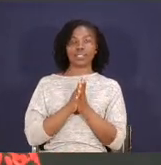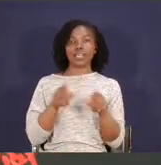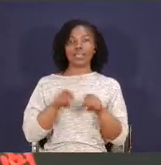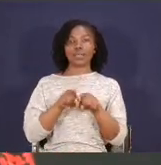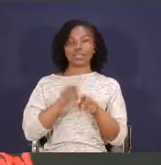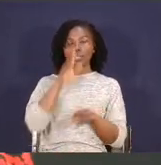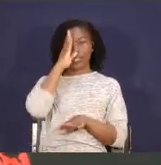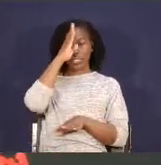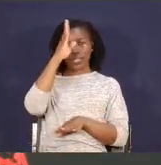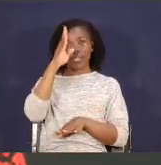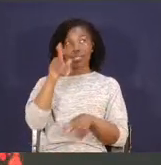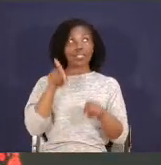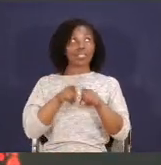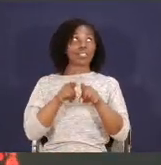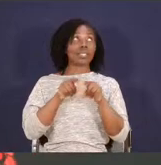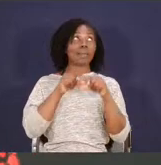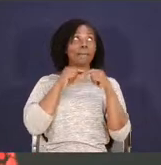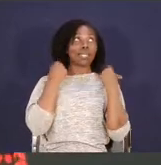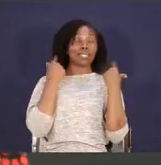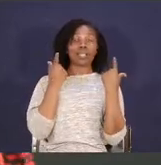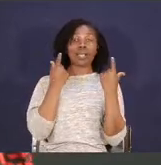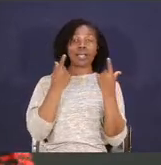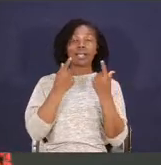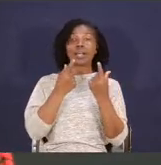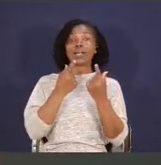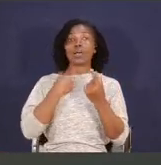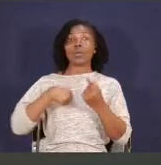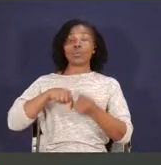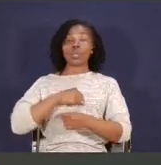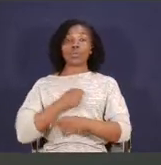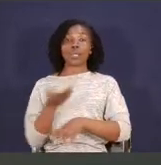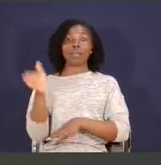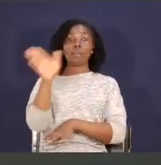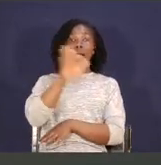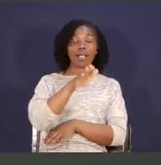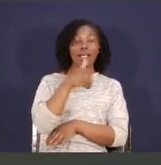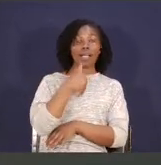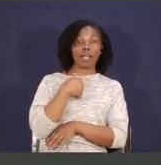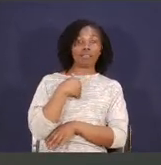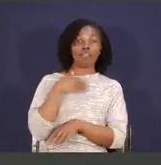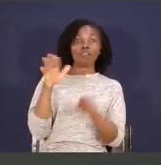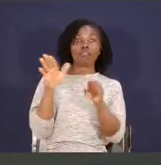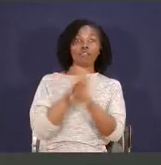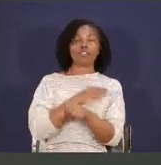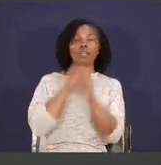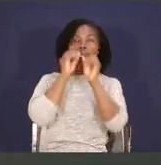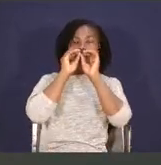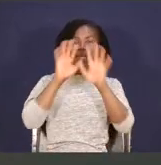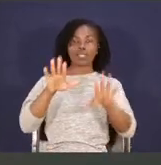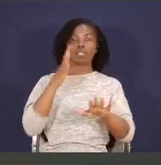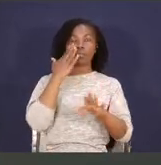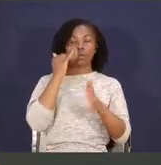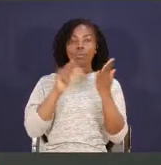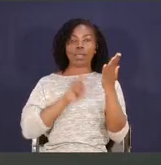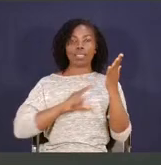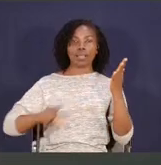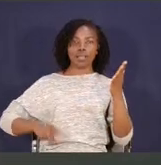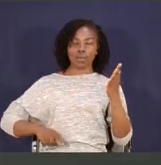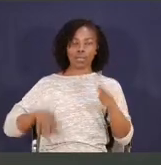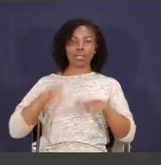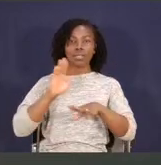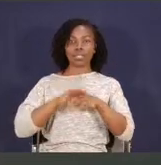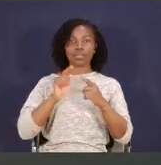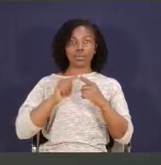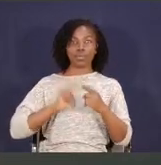as our associate pastor has mentioned, we are coming full of blessings because the Lord has been good to us. Indeed, we